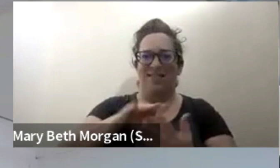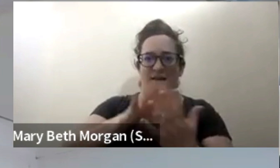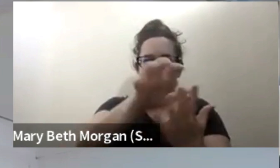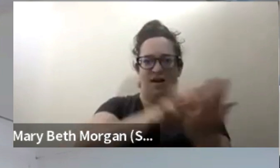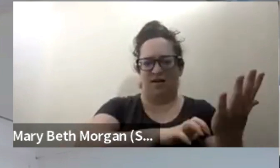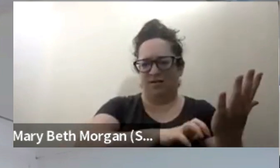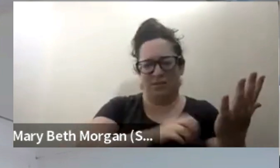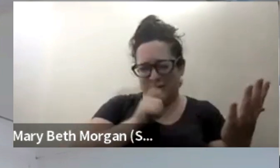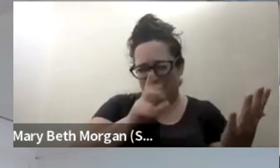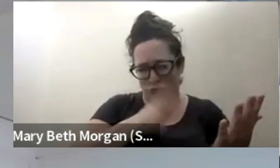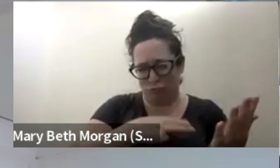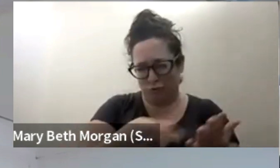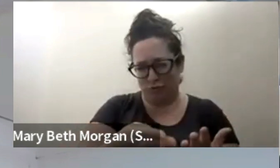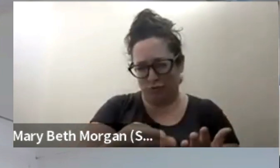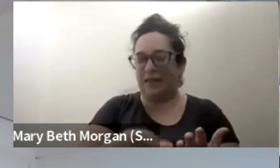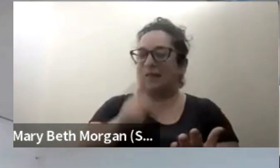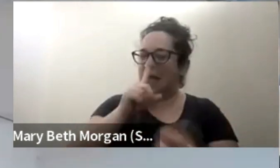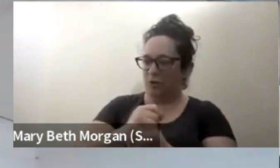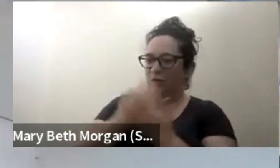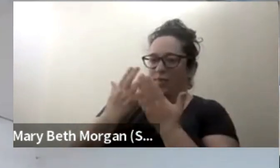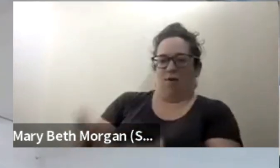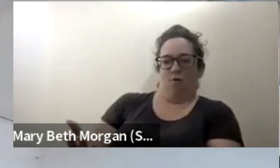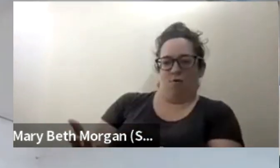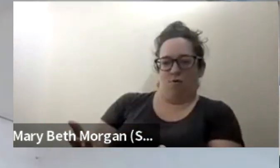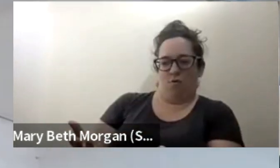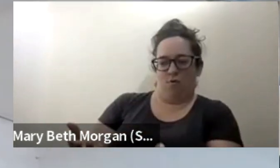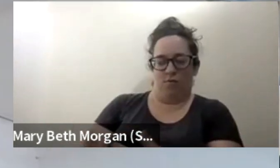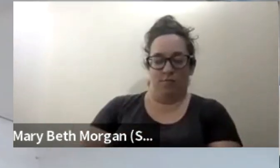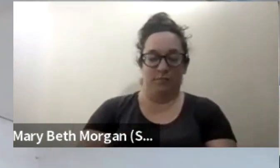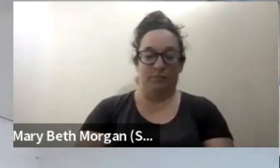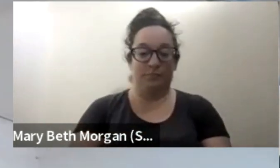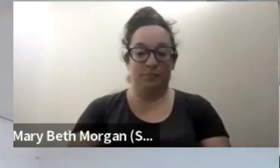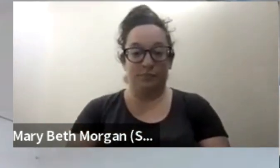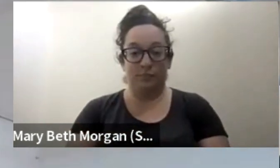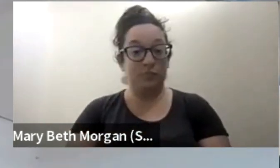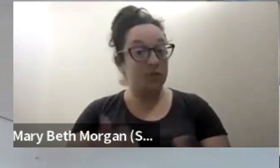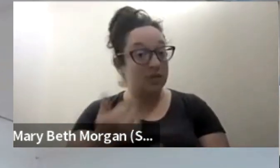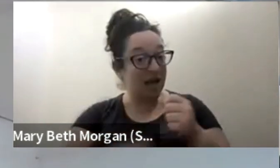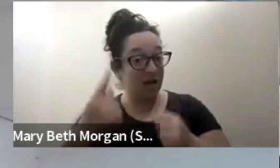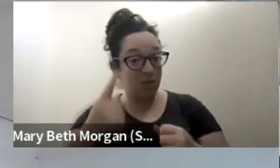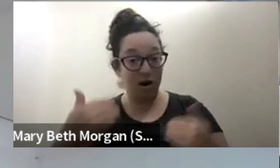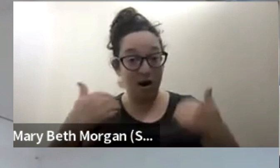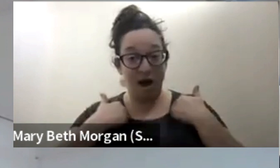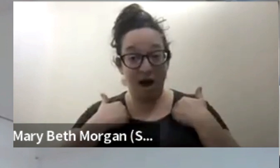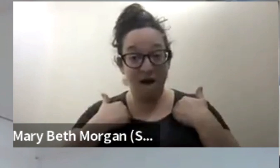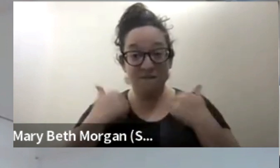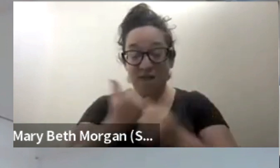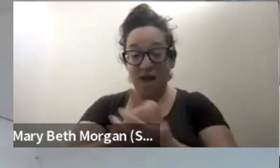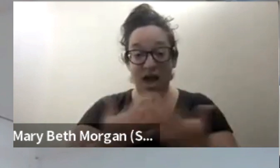the time. Okay, so does anybody have any